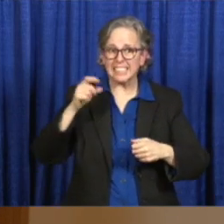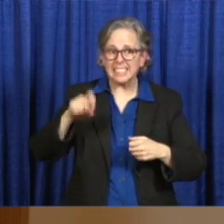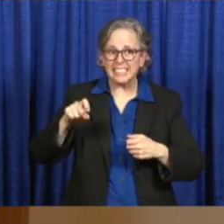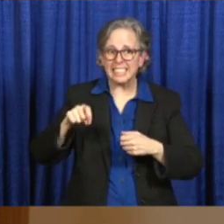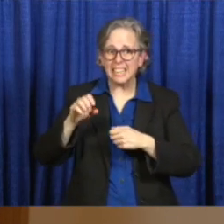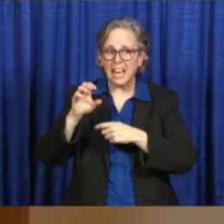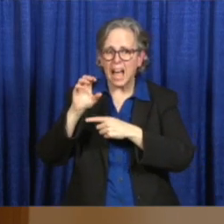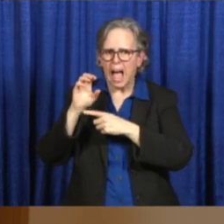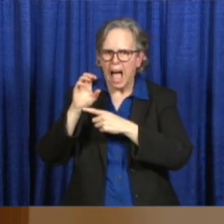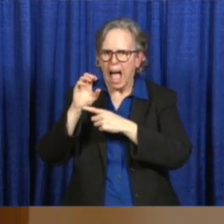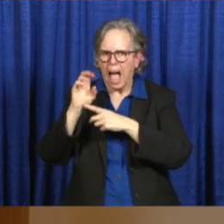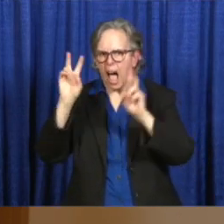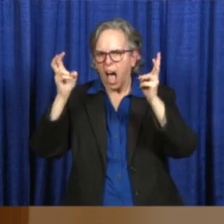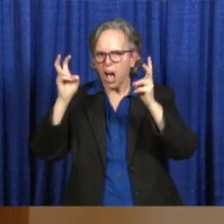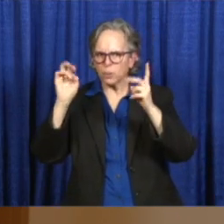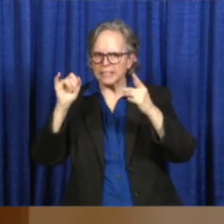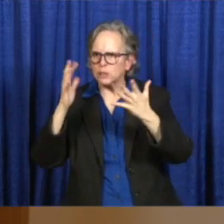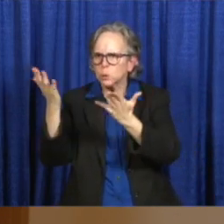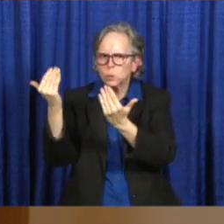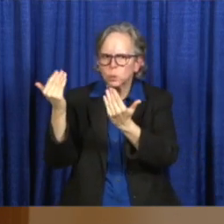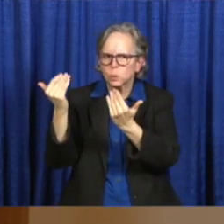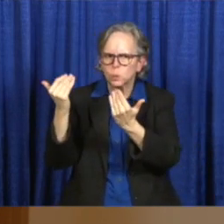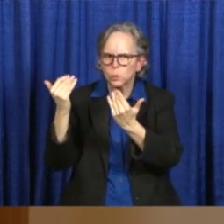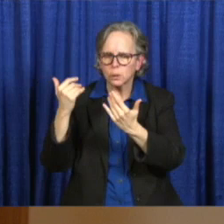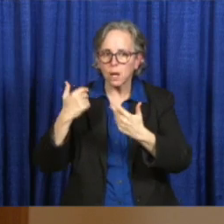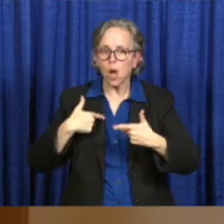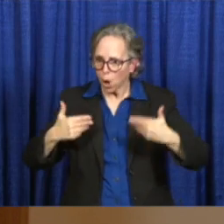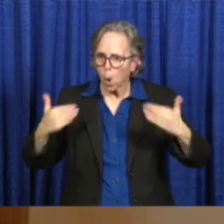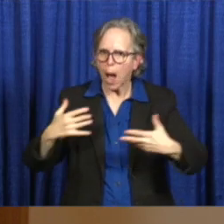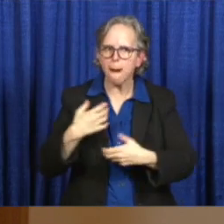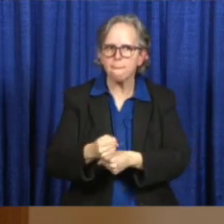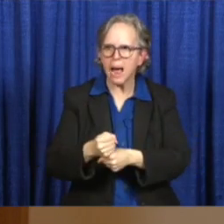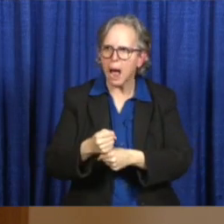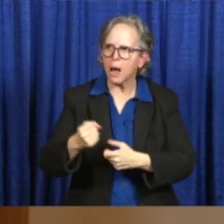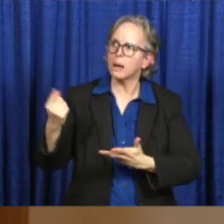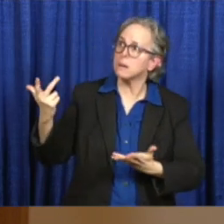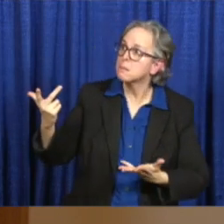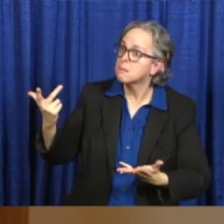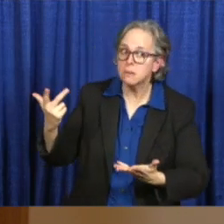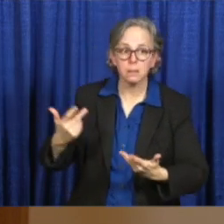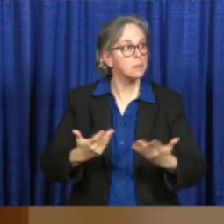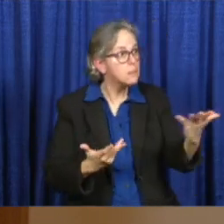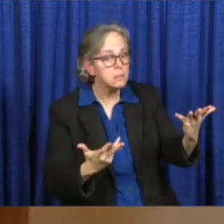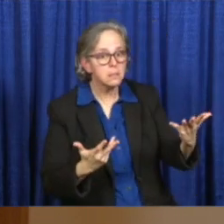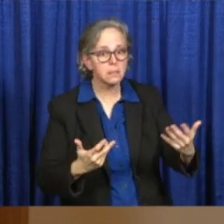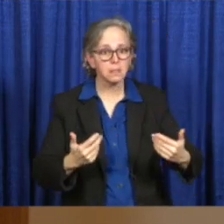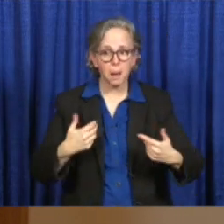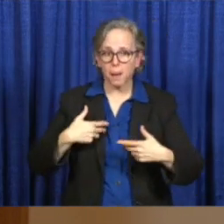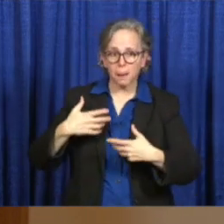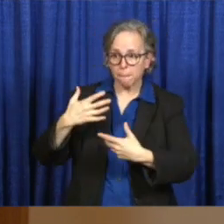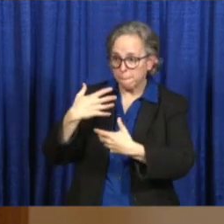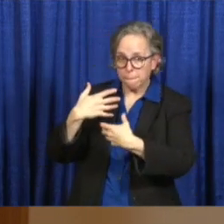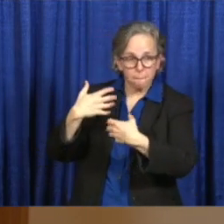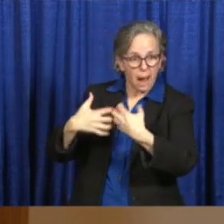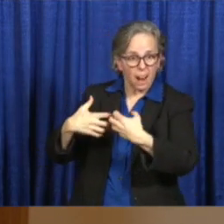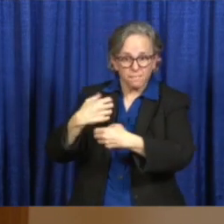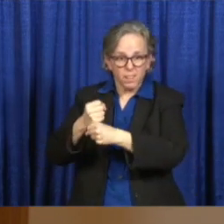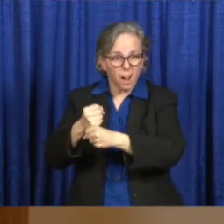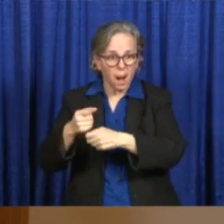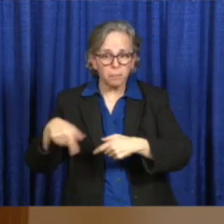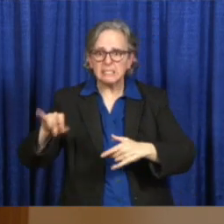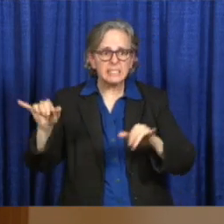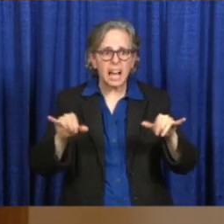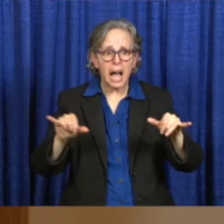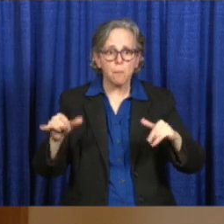states. And I know these manufacturers that make these amazing life-saving tests are having the same wish to be able to